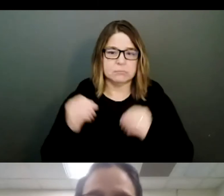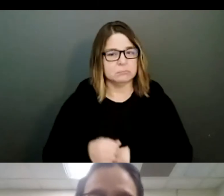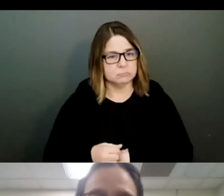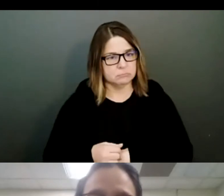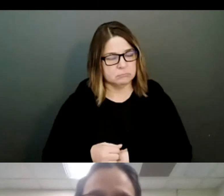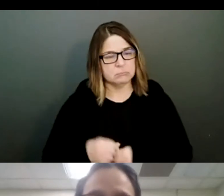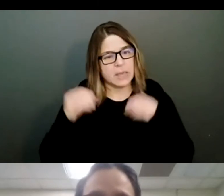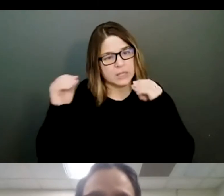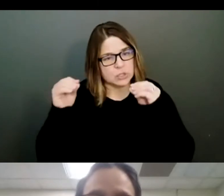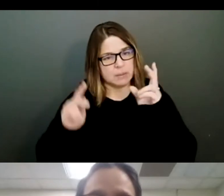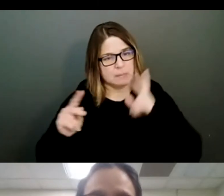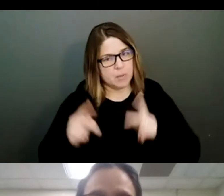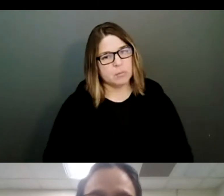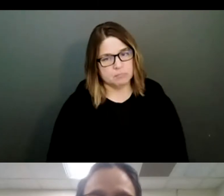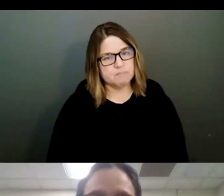people on